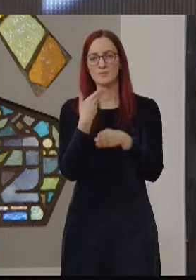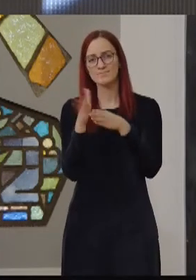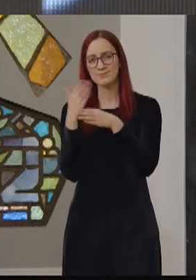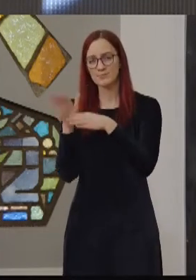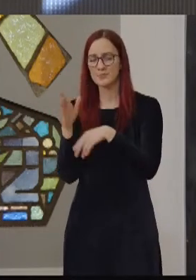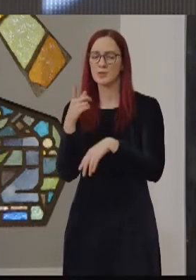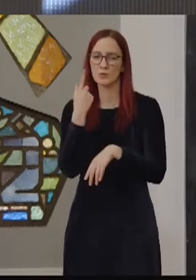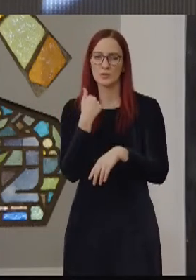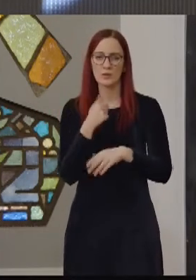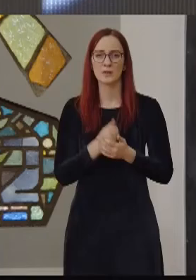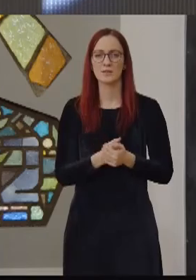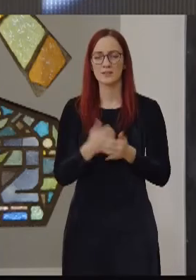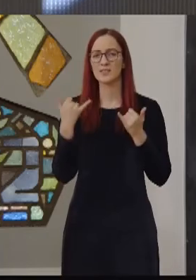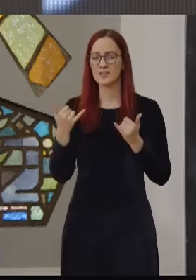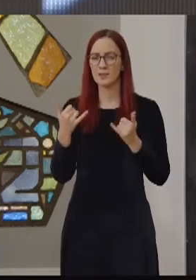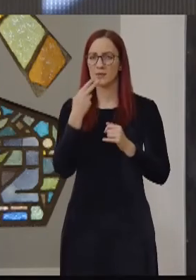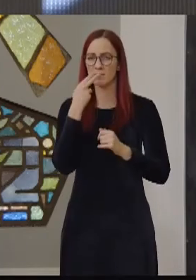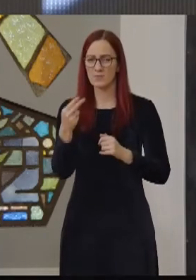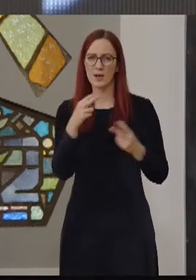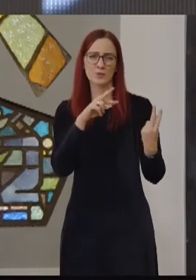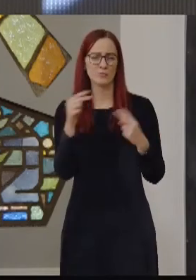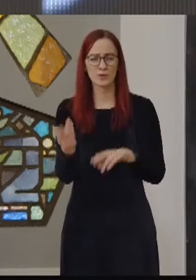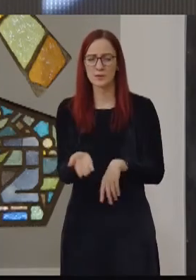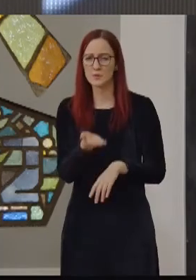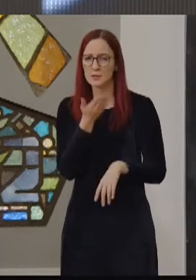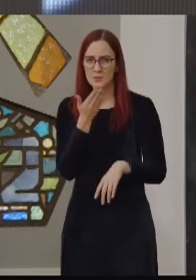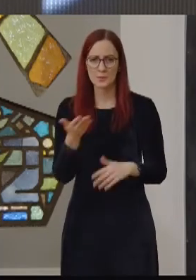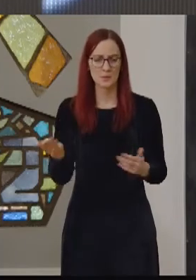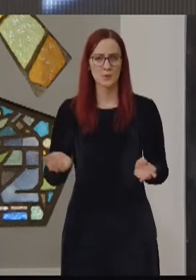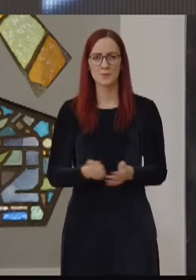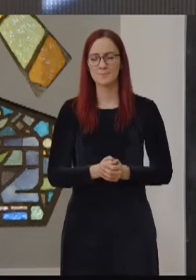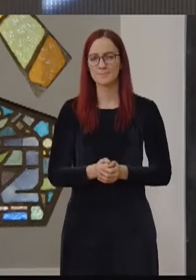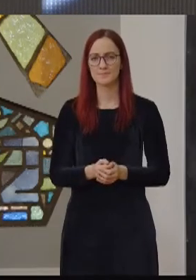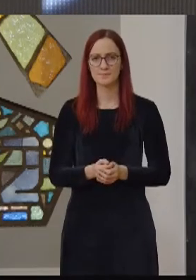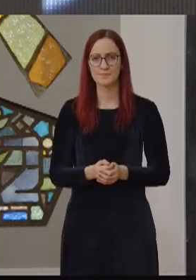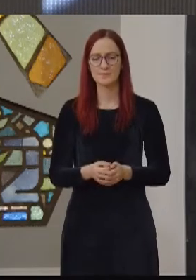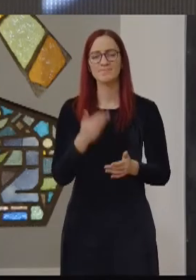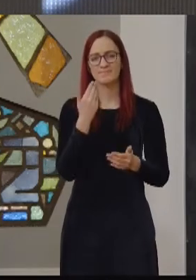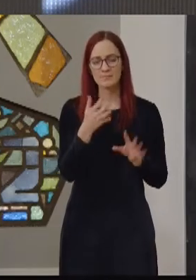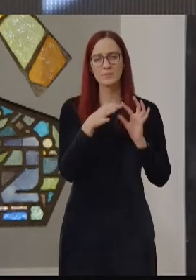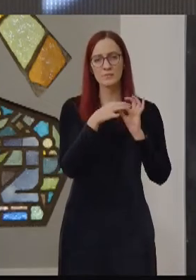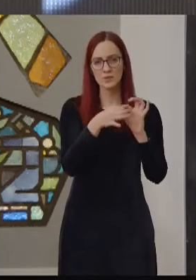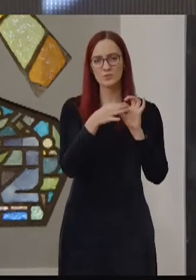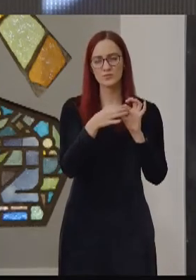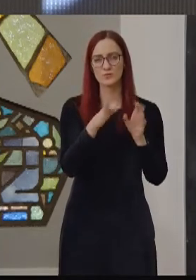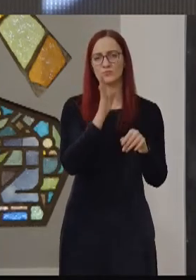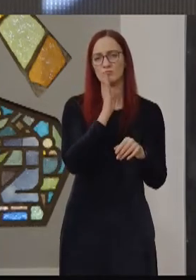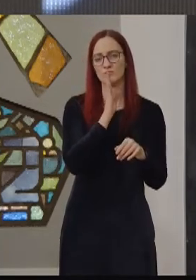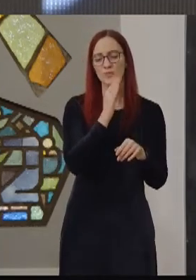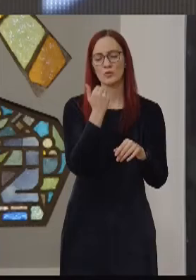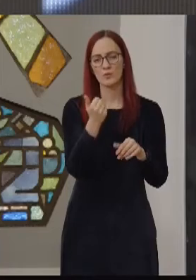in public institutions, and we see these consequences in Afghanistan, and this